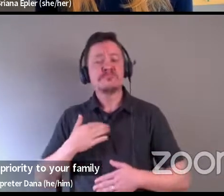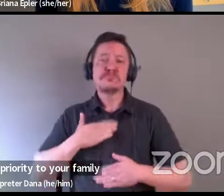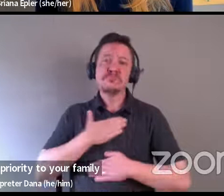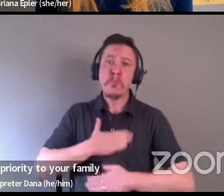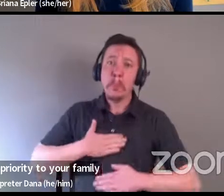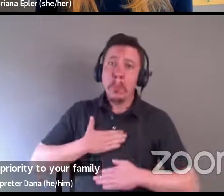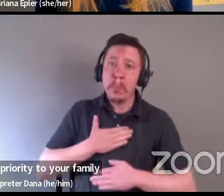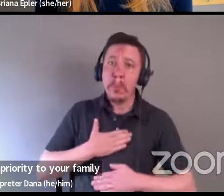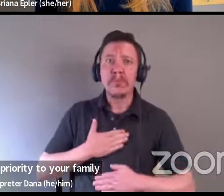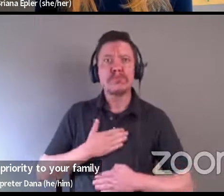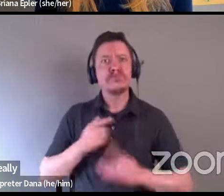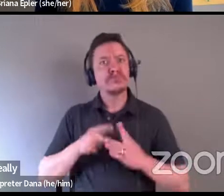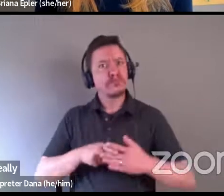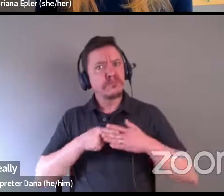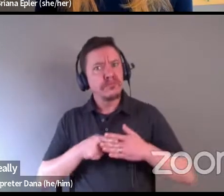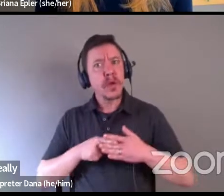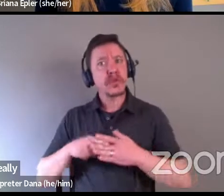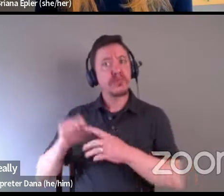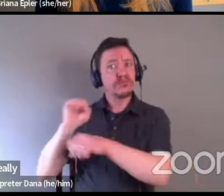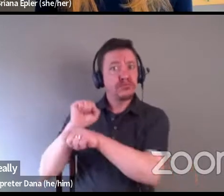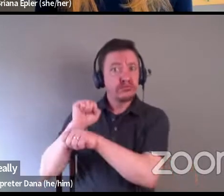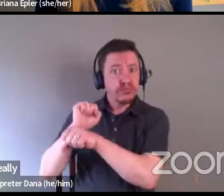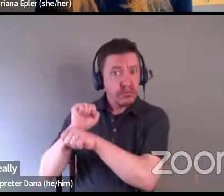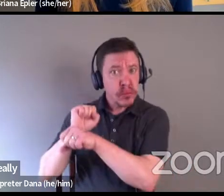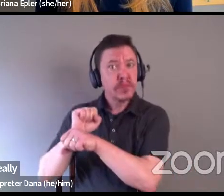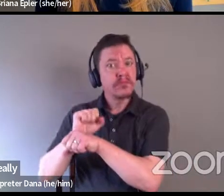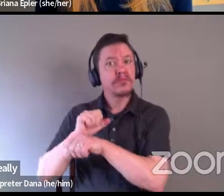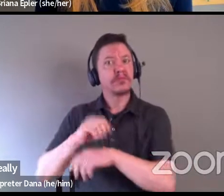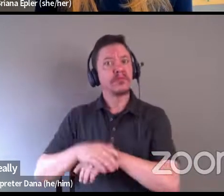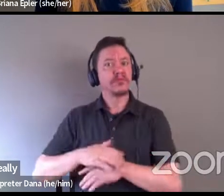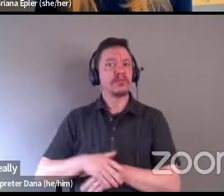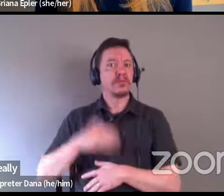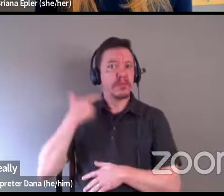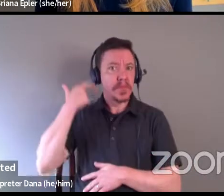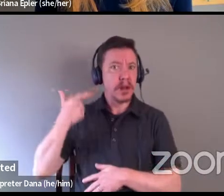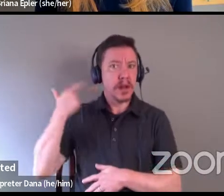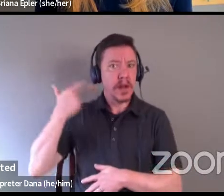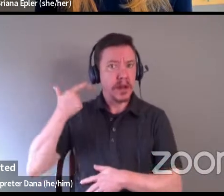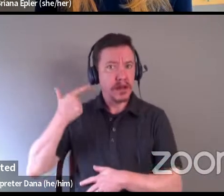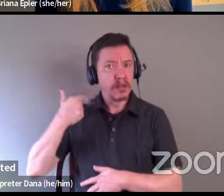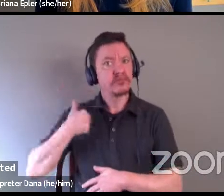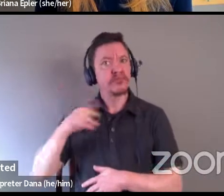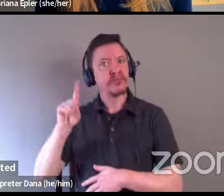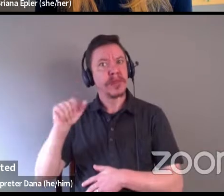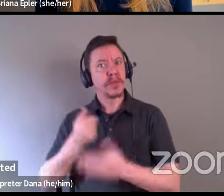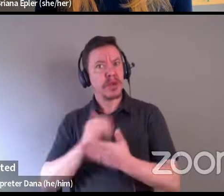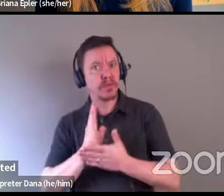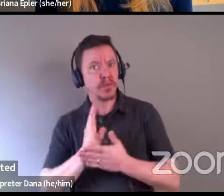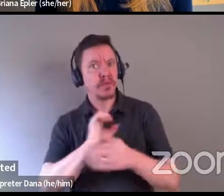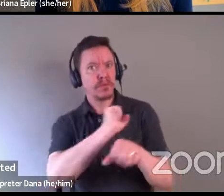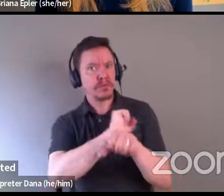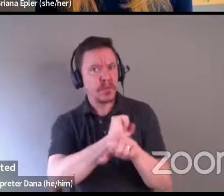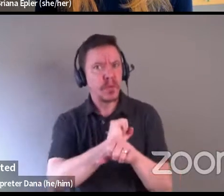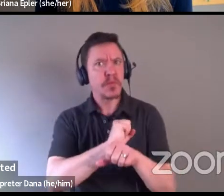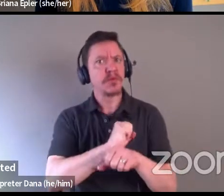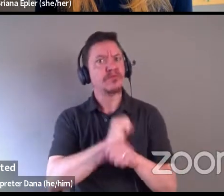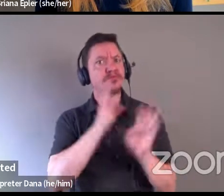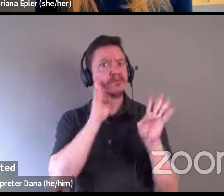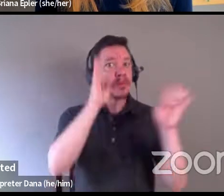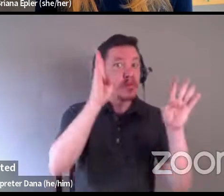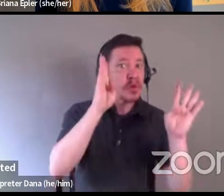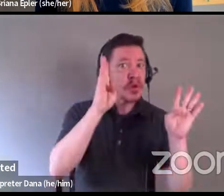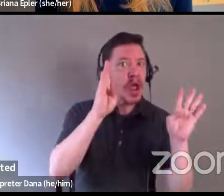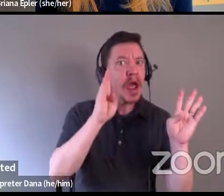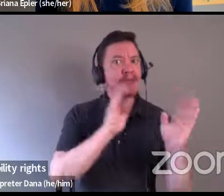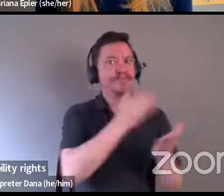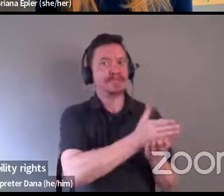I started doing in London in sort of disability rights and being creative, went off to France